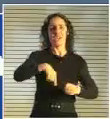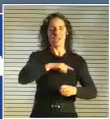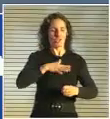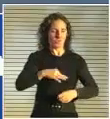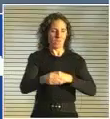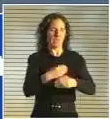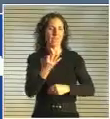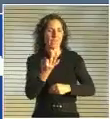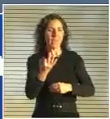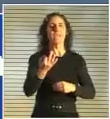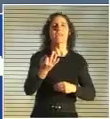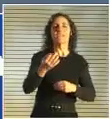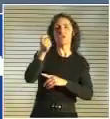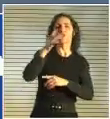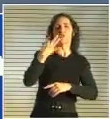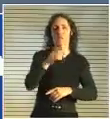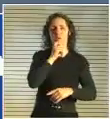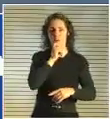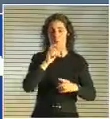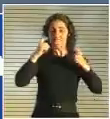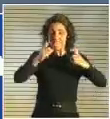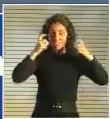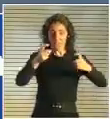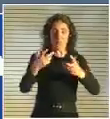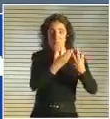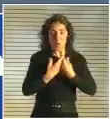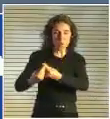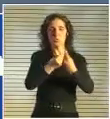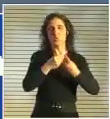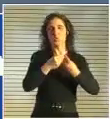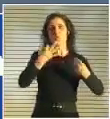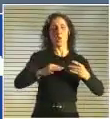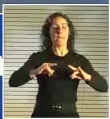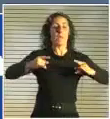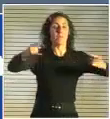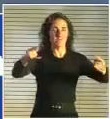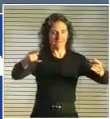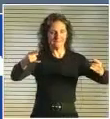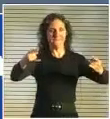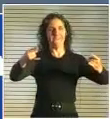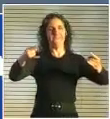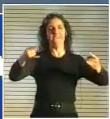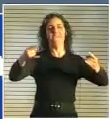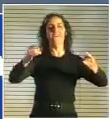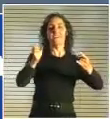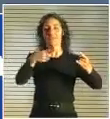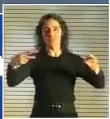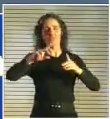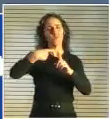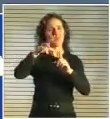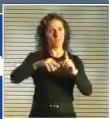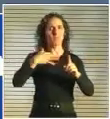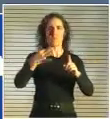really multiply and accelerate positive ripple effects within and outside of the industry. So I think don't underestimate the value